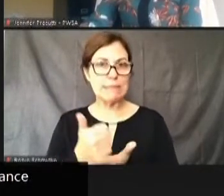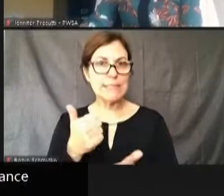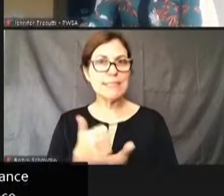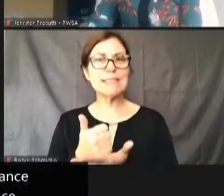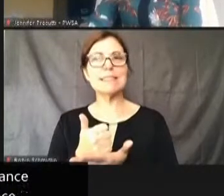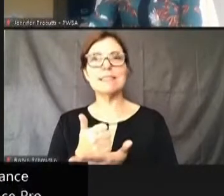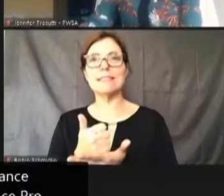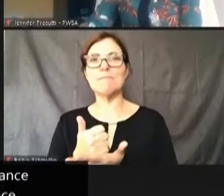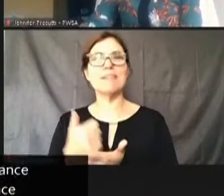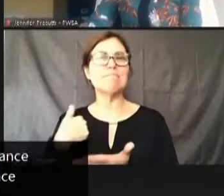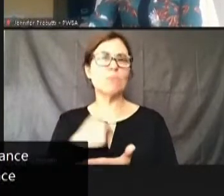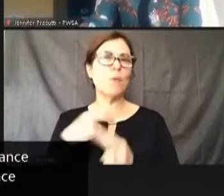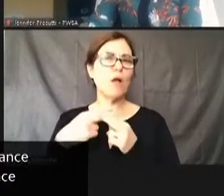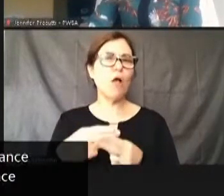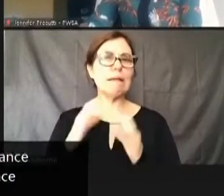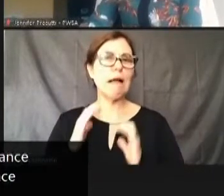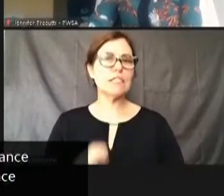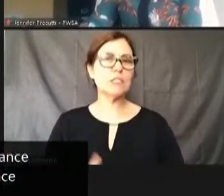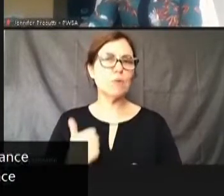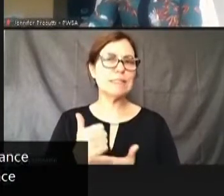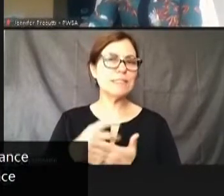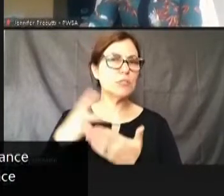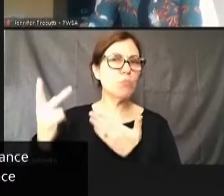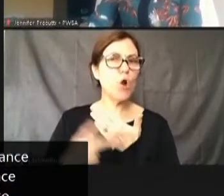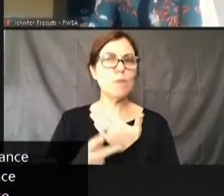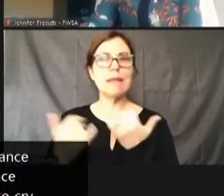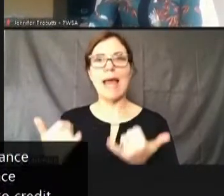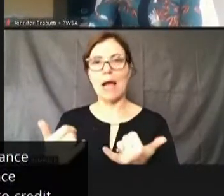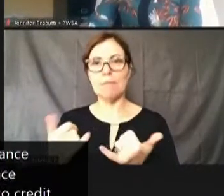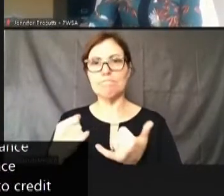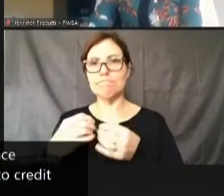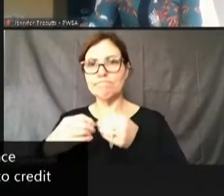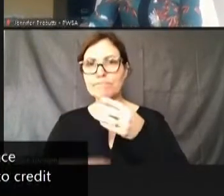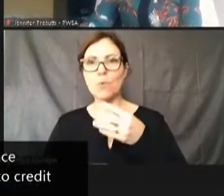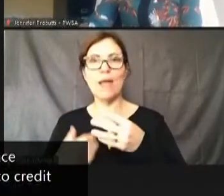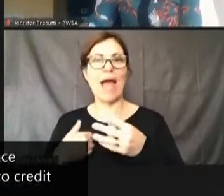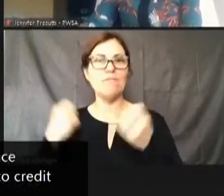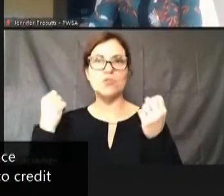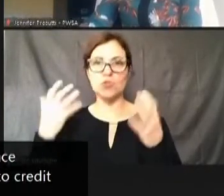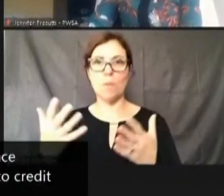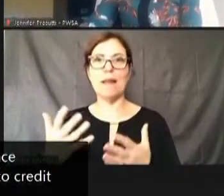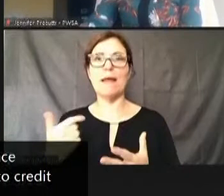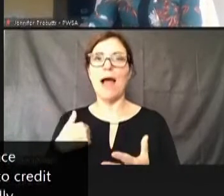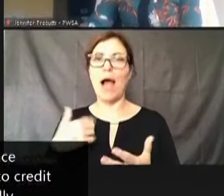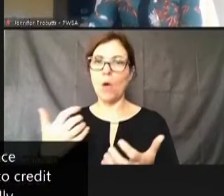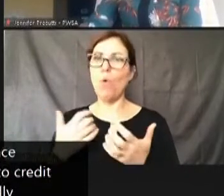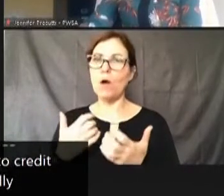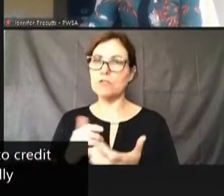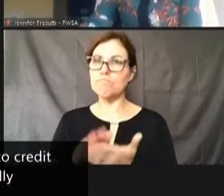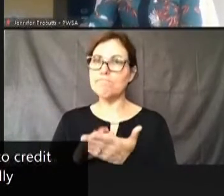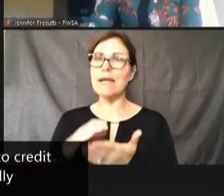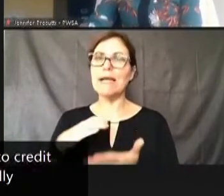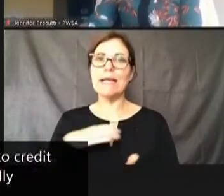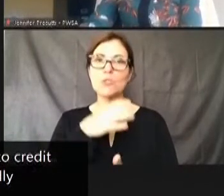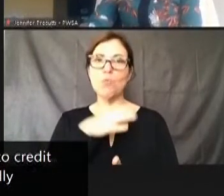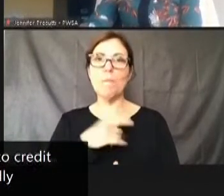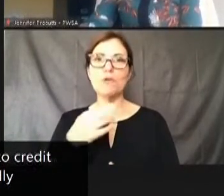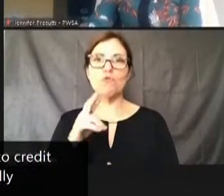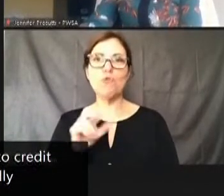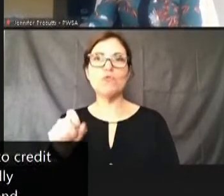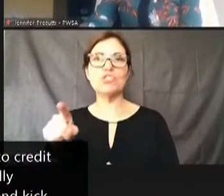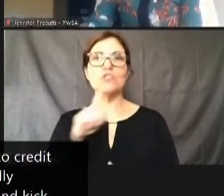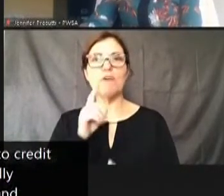assistance programs. Now we have so many. I do want to credit Councilwoman Gross. She was really instrumental during her time on the board